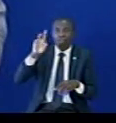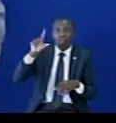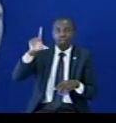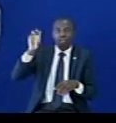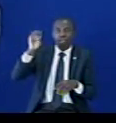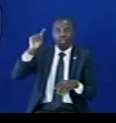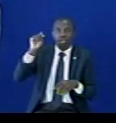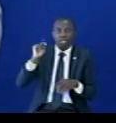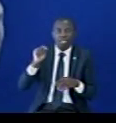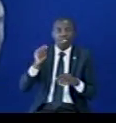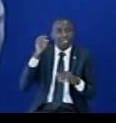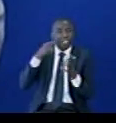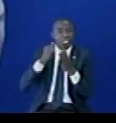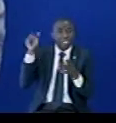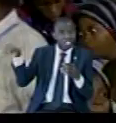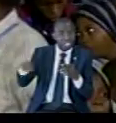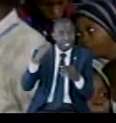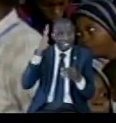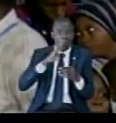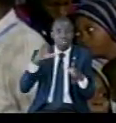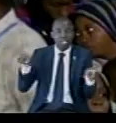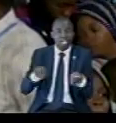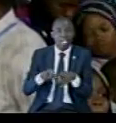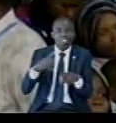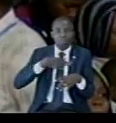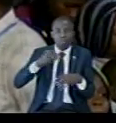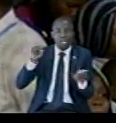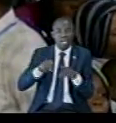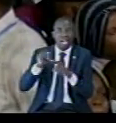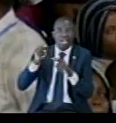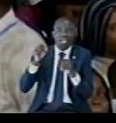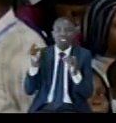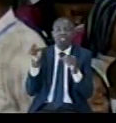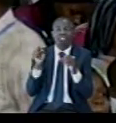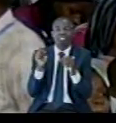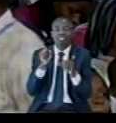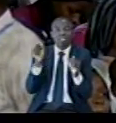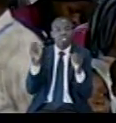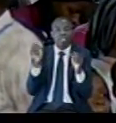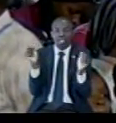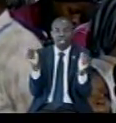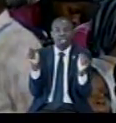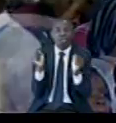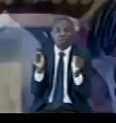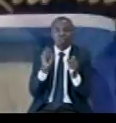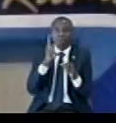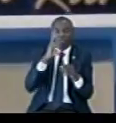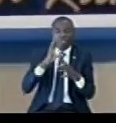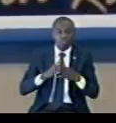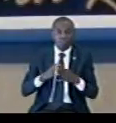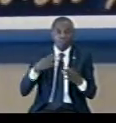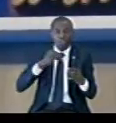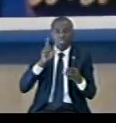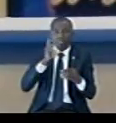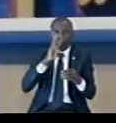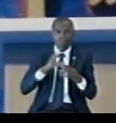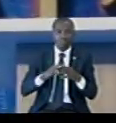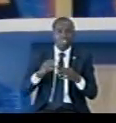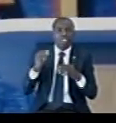shall be as white as snow. And though they be red like crimson, dirty,